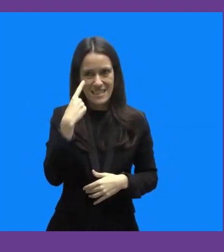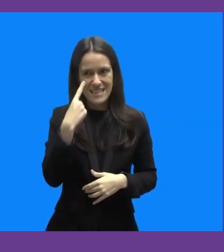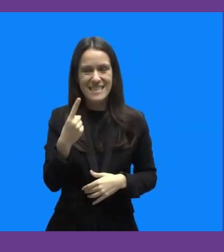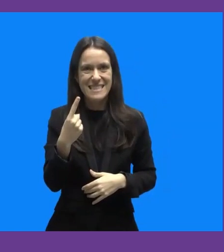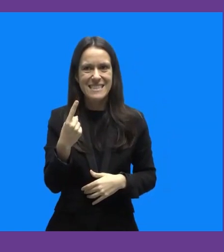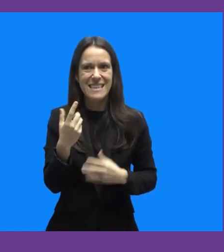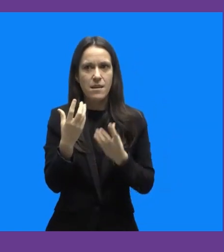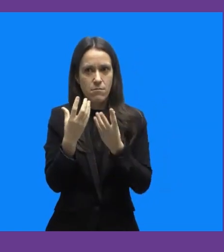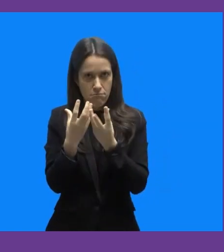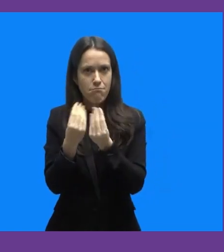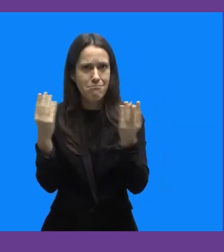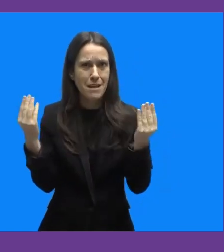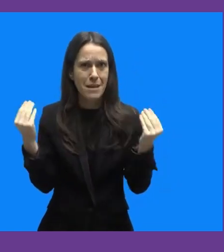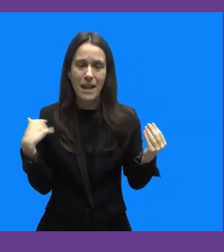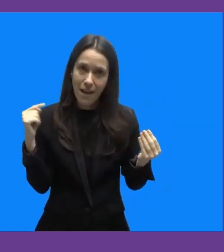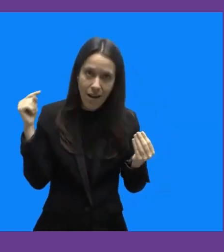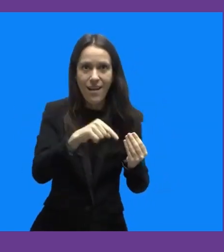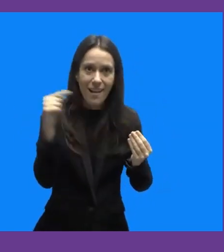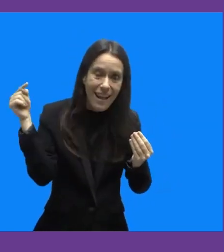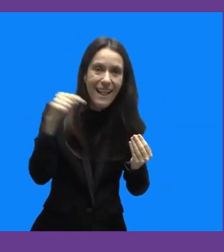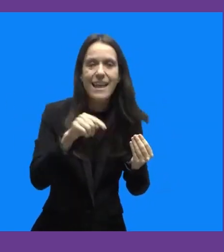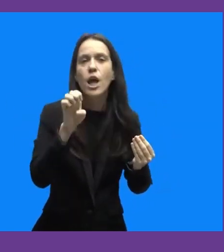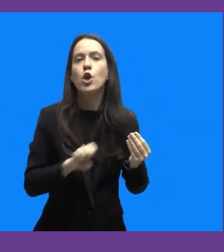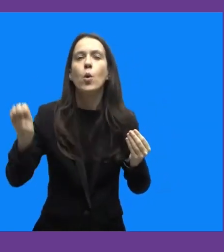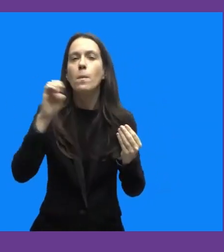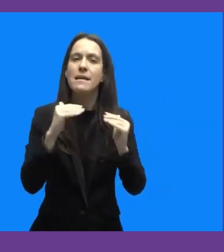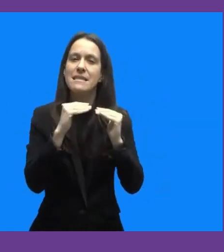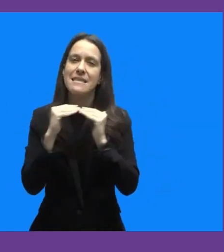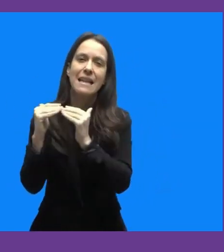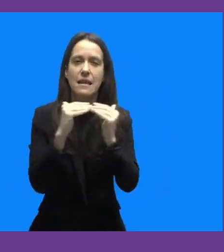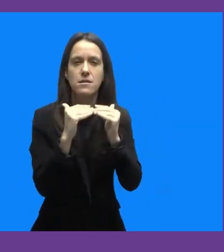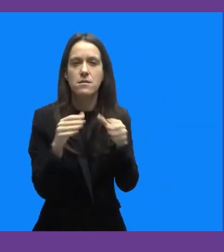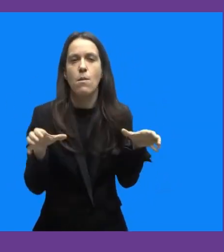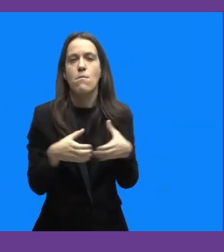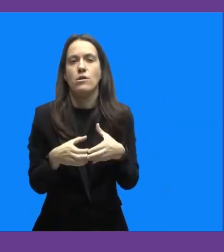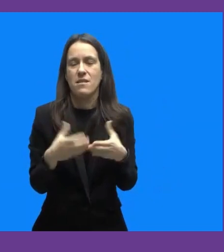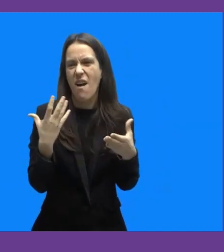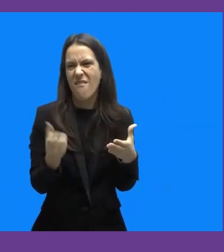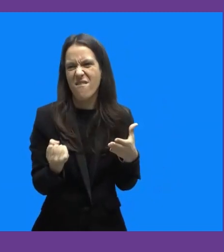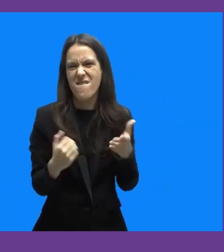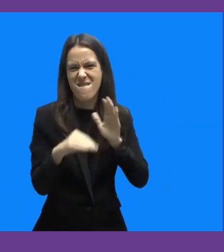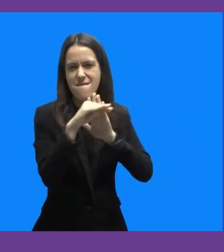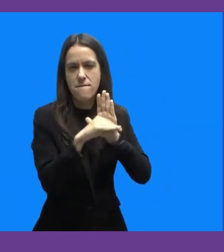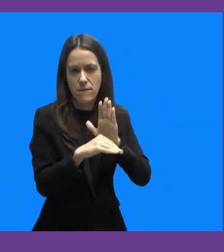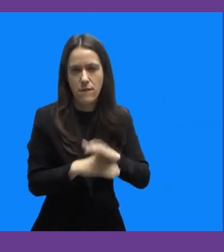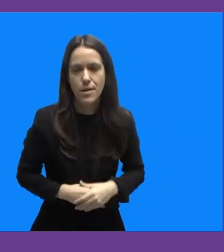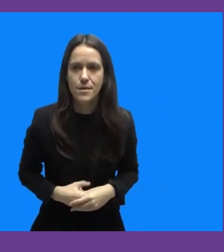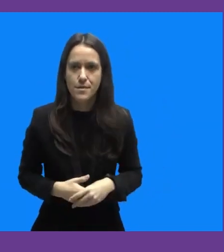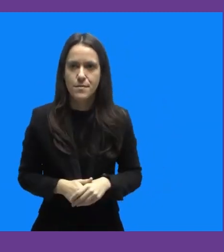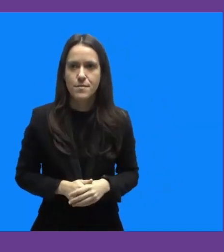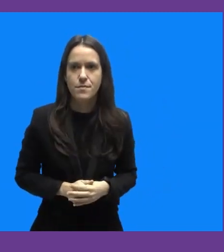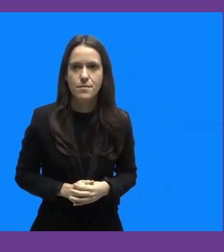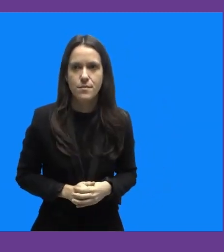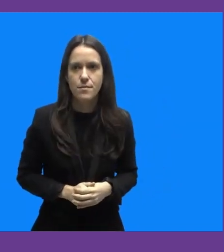numerous occasions with the European standards bodies, that it's very expensive, because you're talking about travel